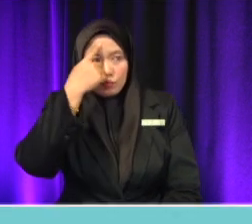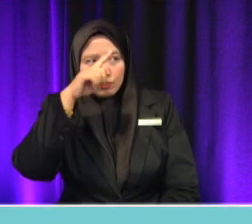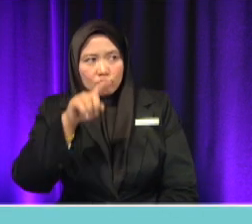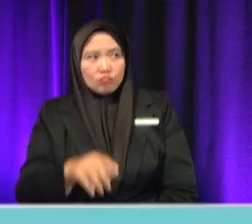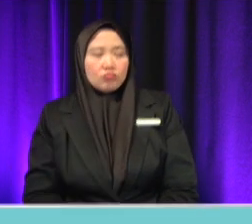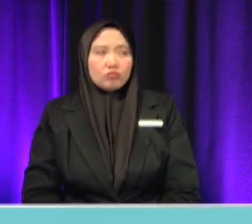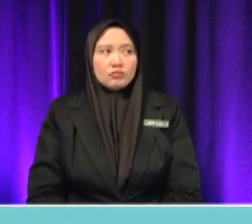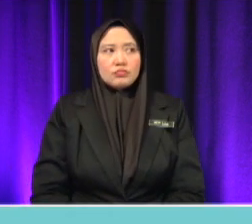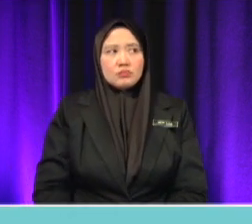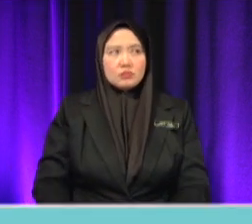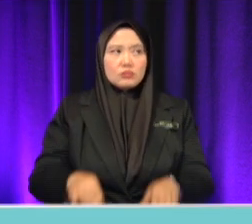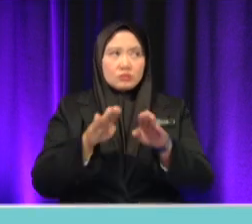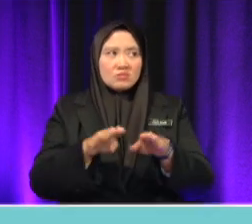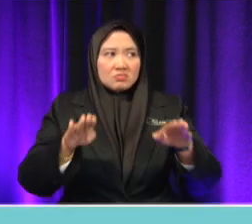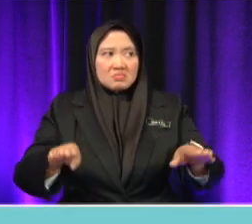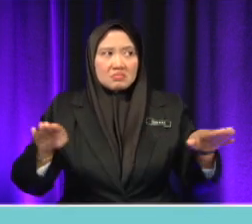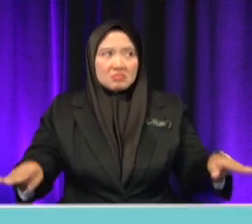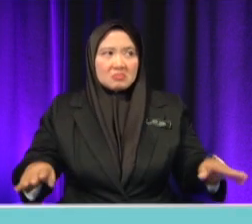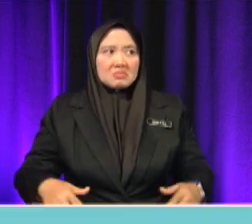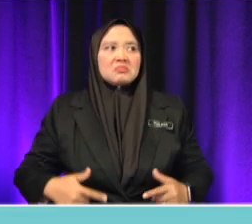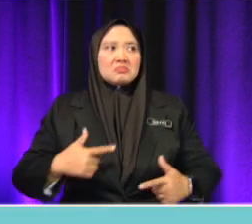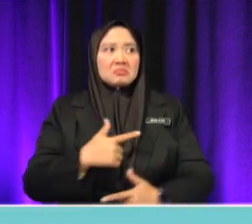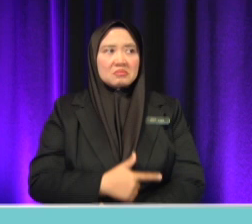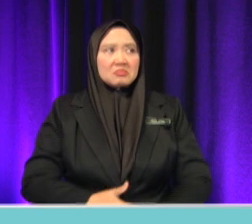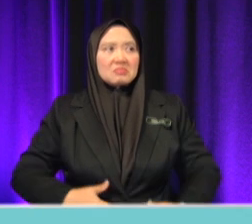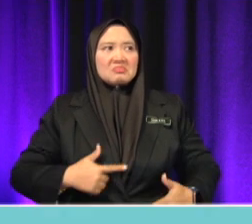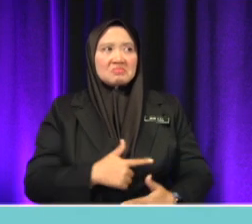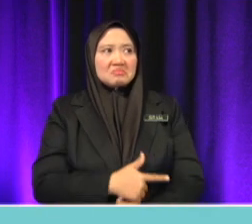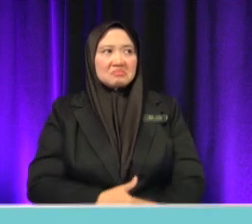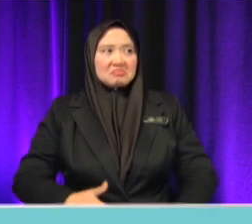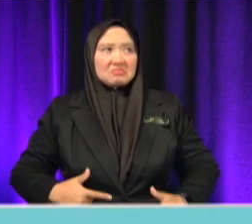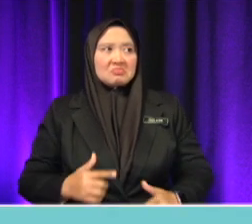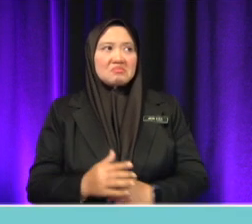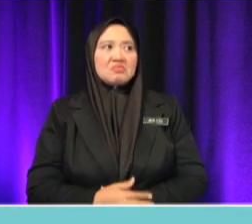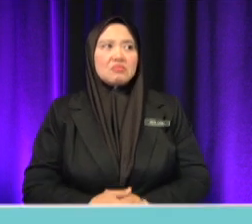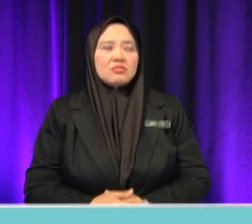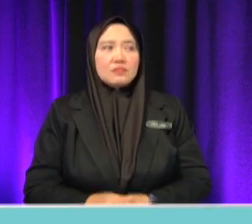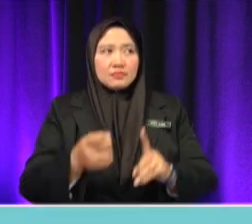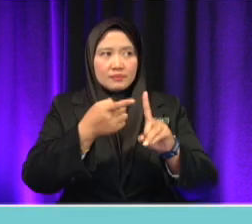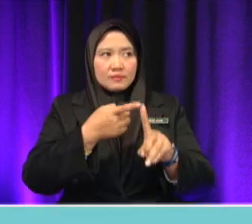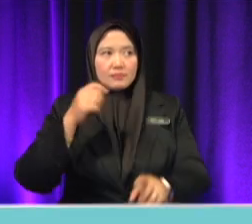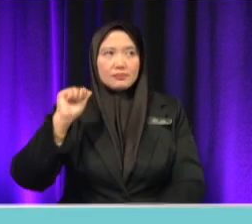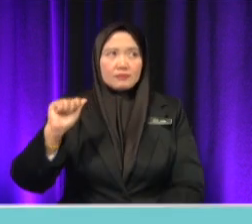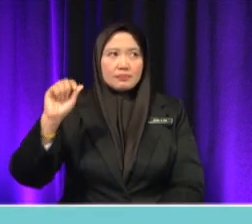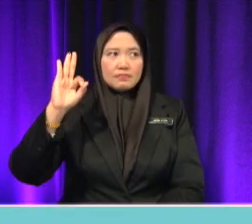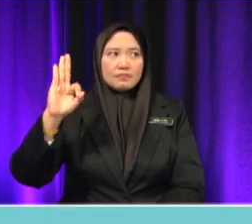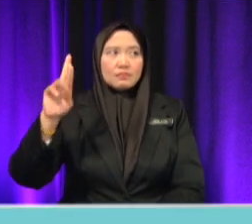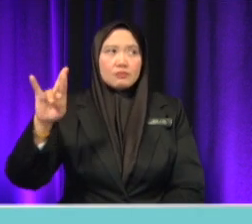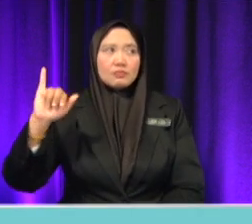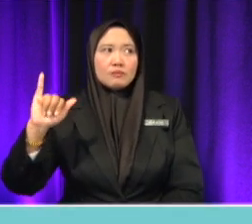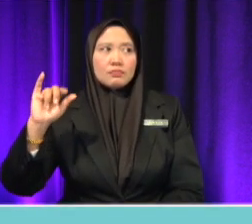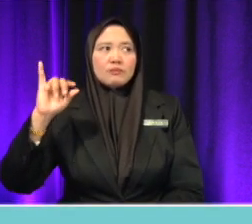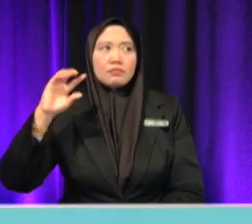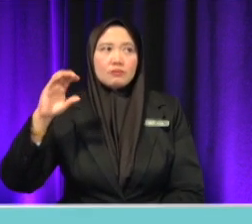countries across Africa, Asia, the Caribbean, Eastern Europe, and South America. There, many children do not